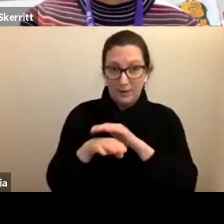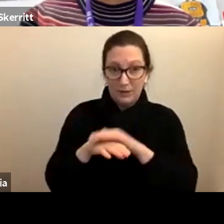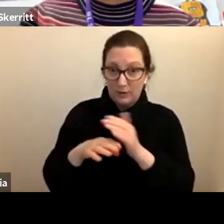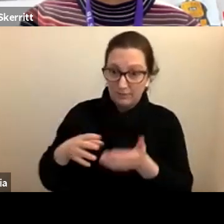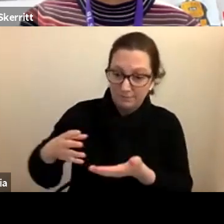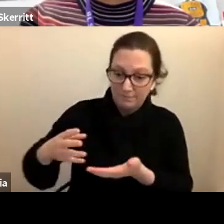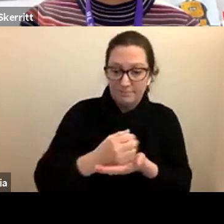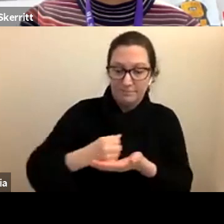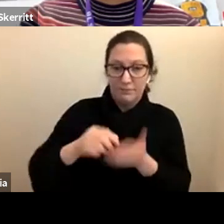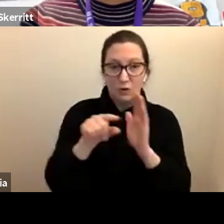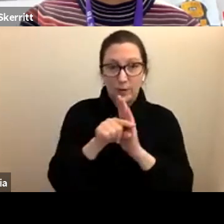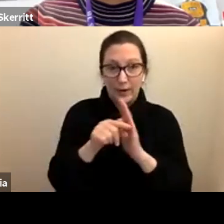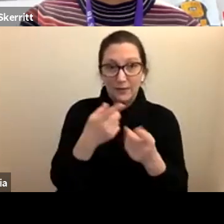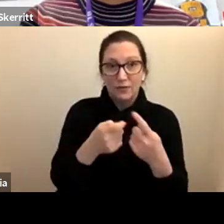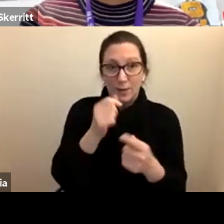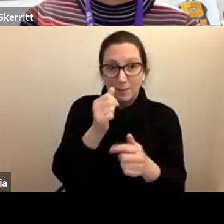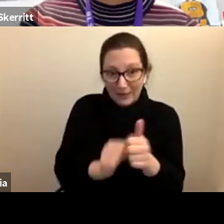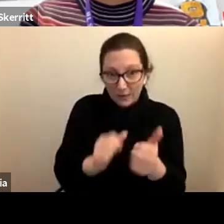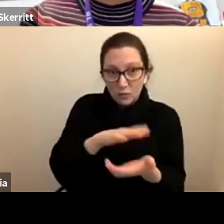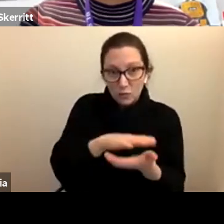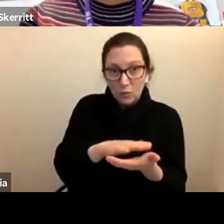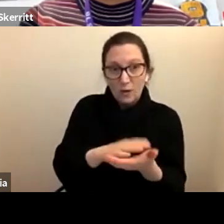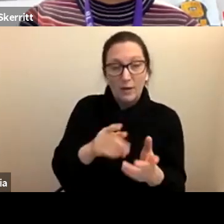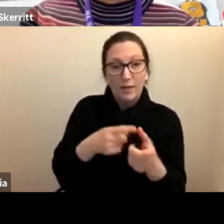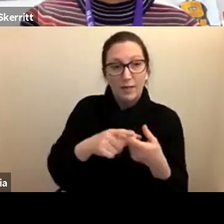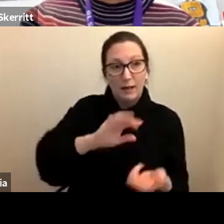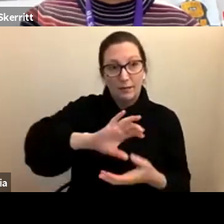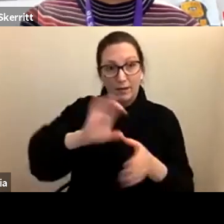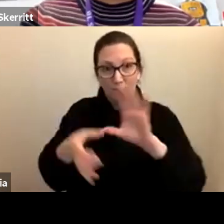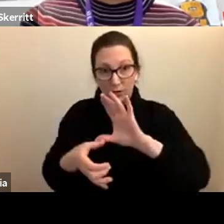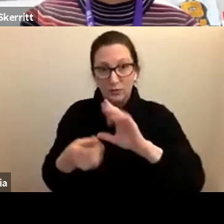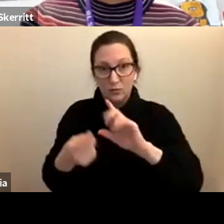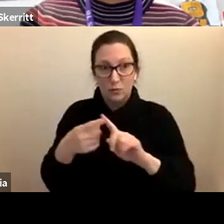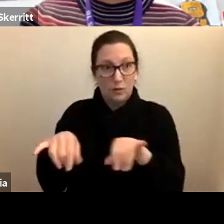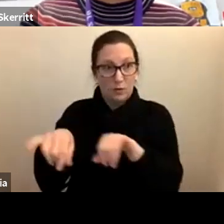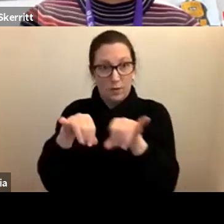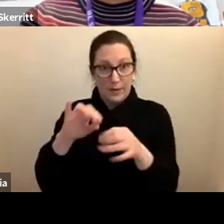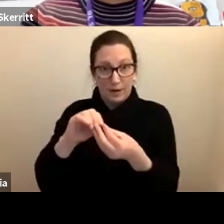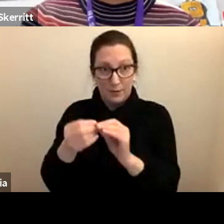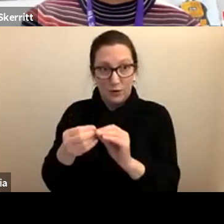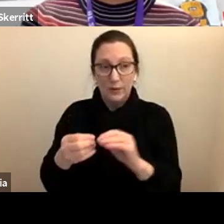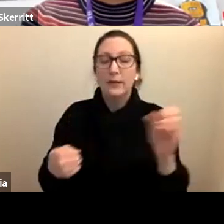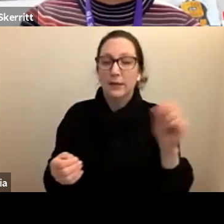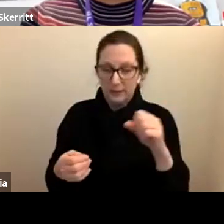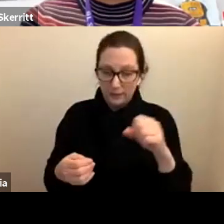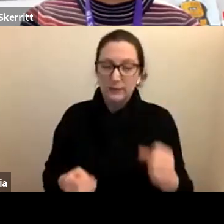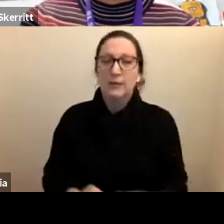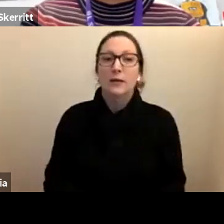feeder school and then converts them to a common. Okay. Thank you. Correct.